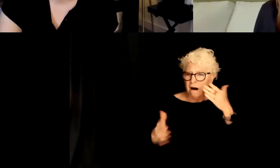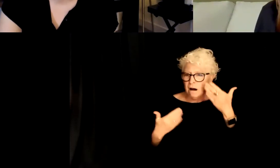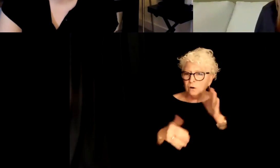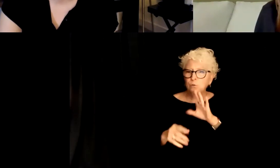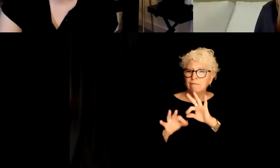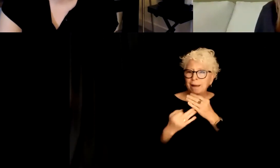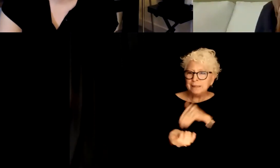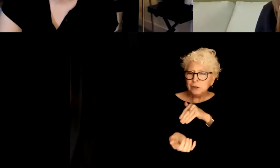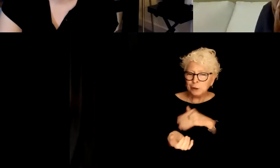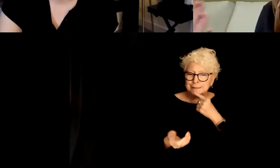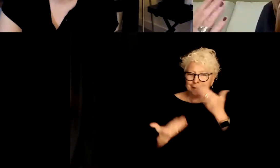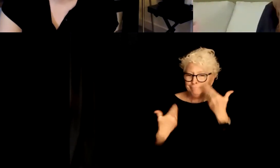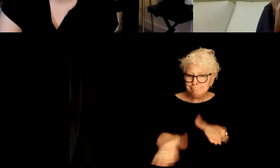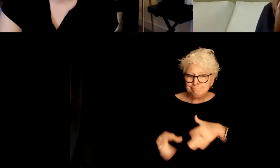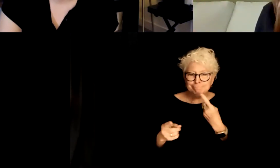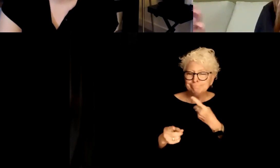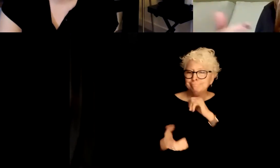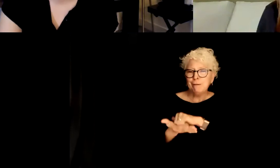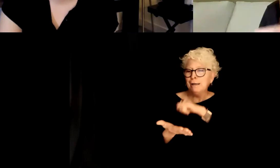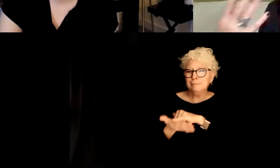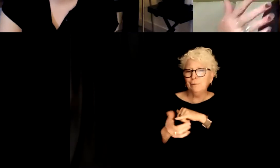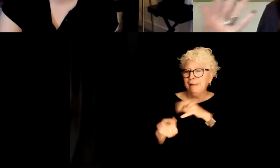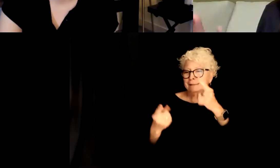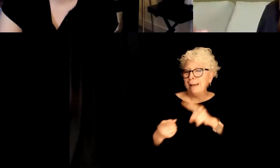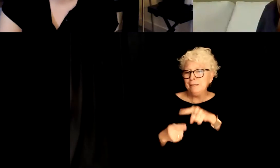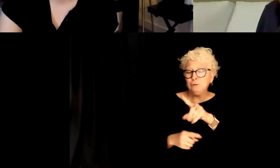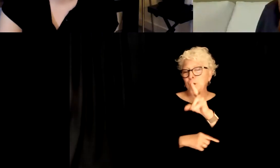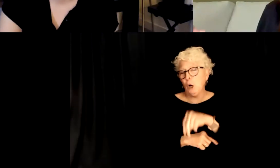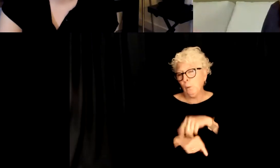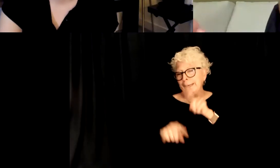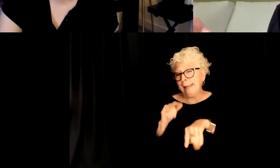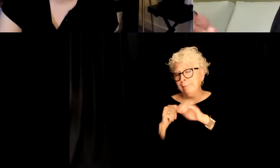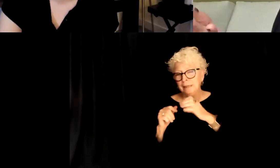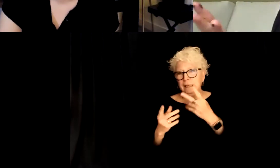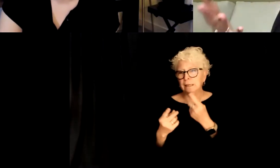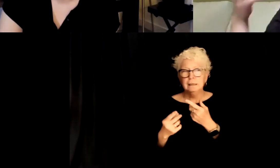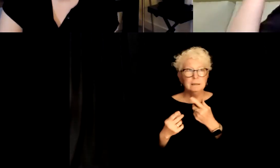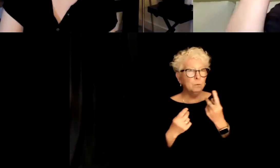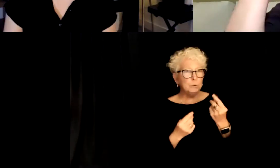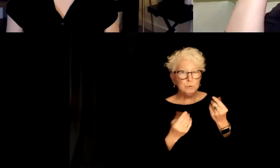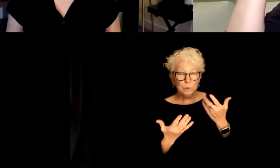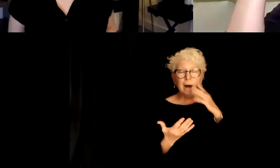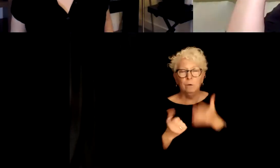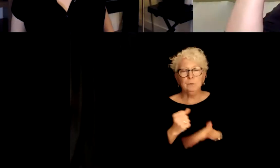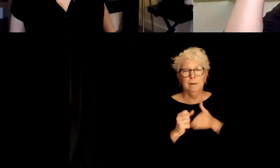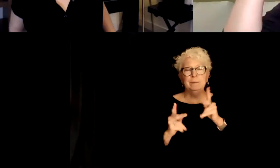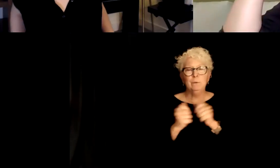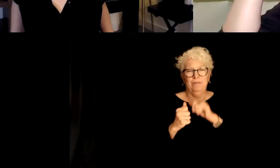can't possibly be experiencing what you're experiencing. What do you do in those cases? I mean, some of